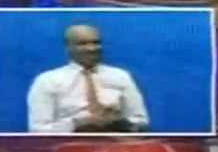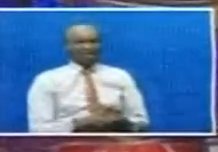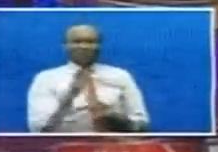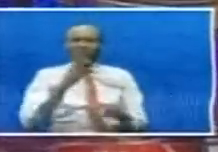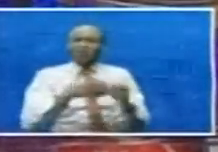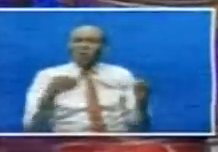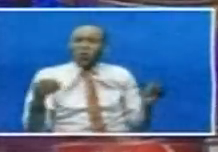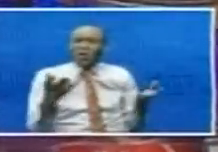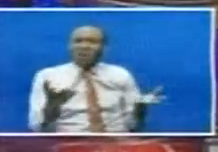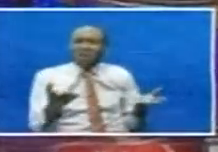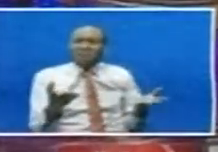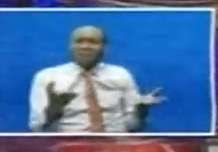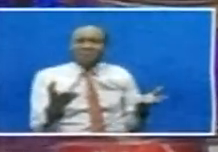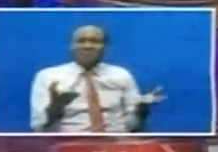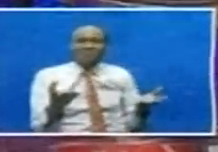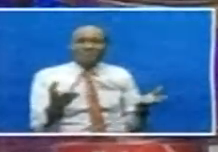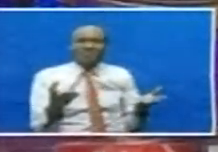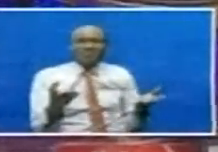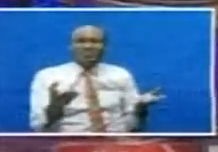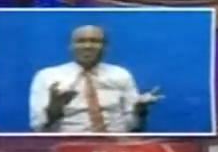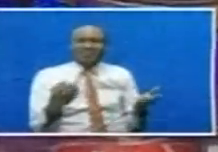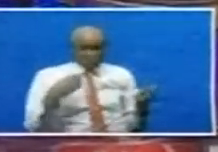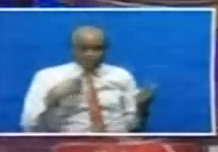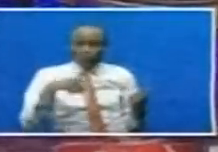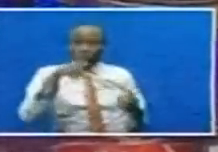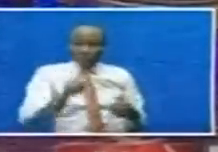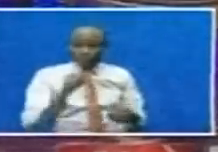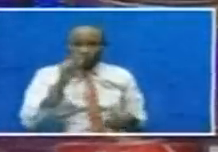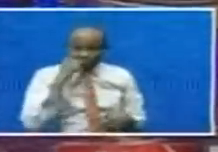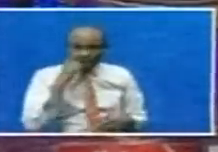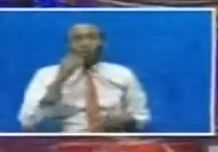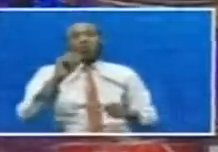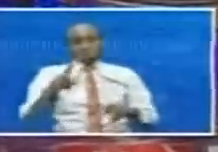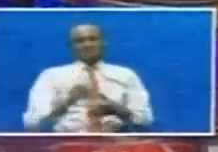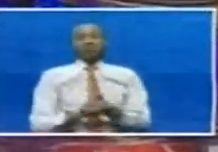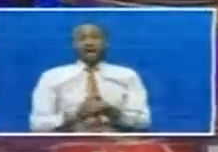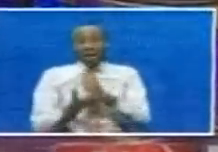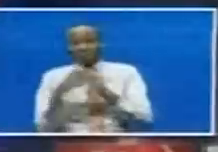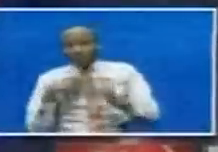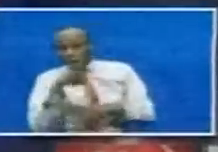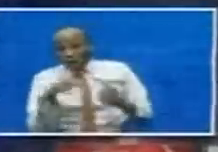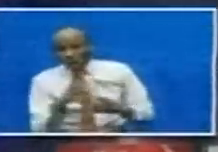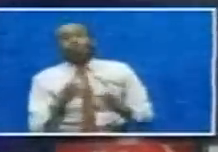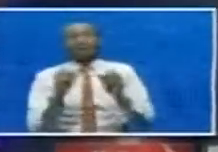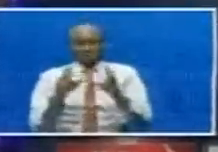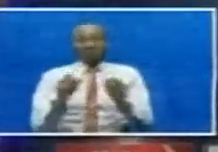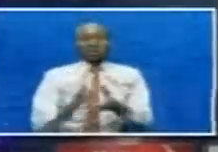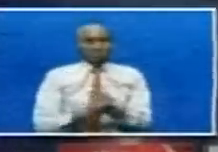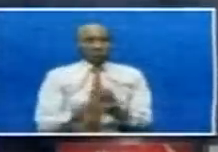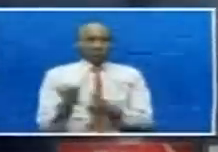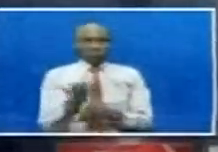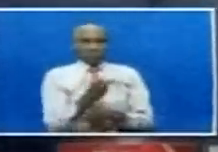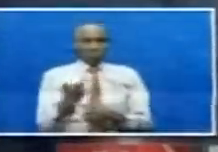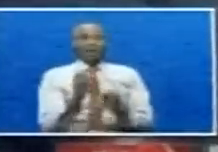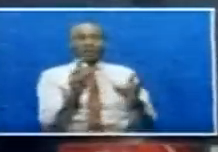and it's not very good. I've been in the South Sudan. Oh, helping everybody. Yeah, as well, usual. Yeah. Guys, we have a show,